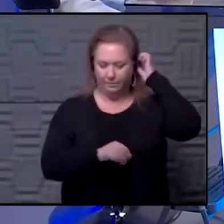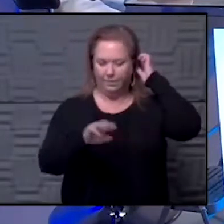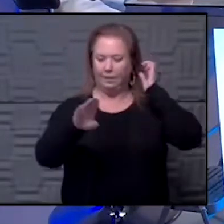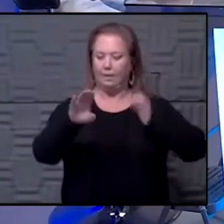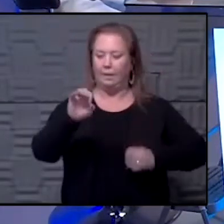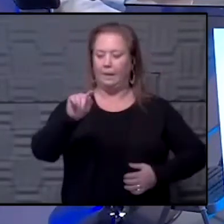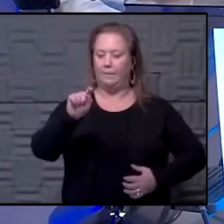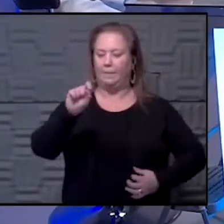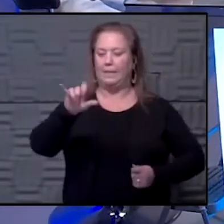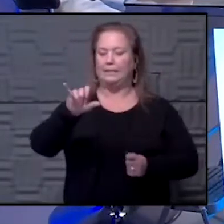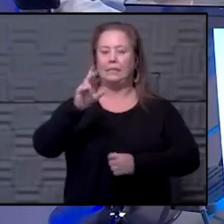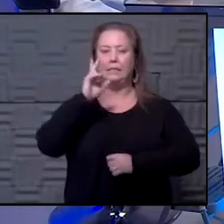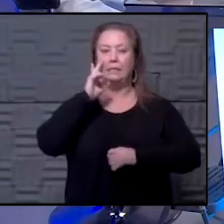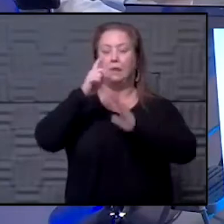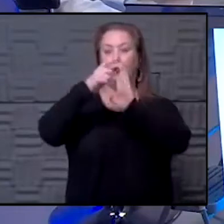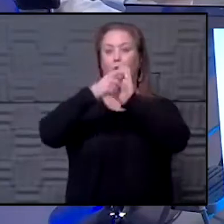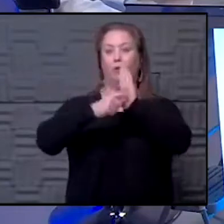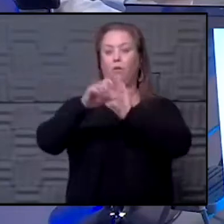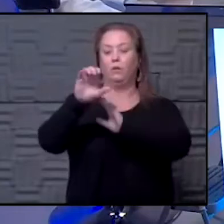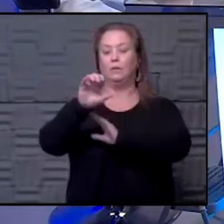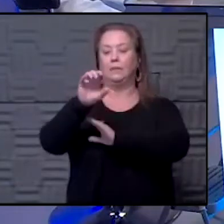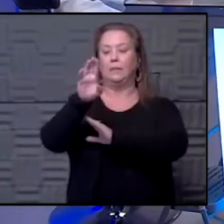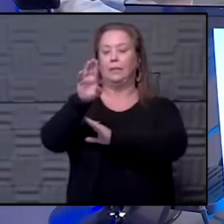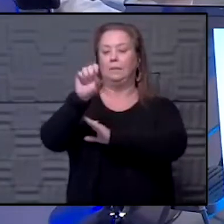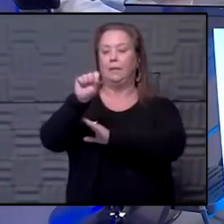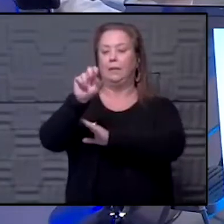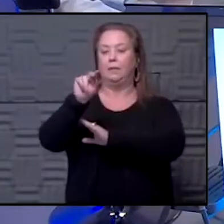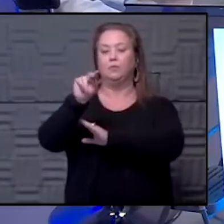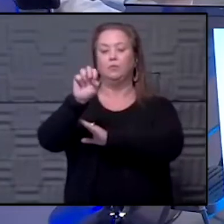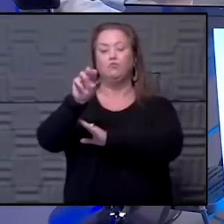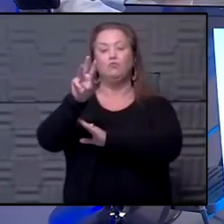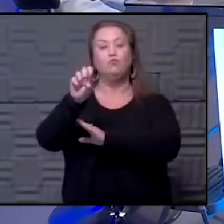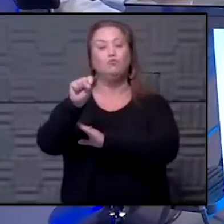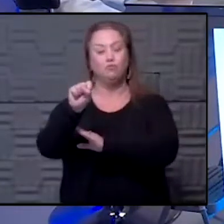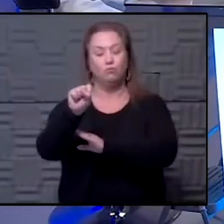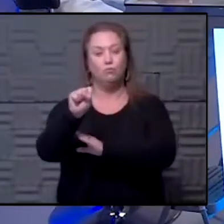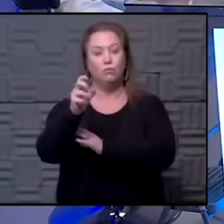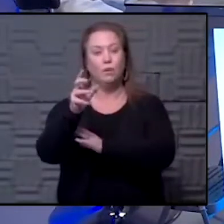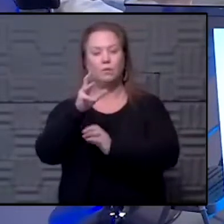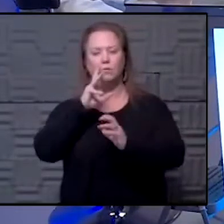Betsy saw an article on CBS News, and she wants to know,